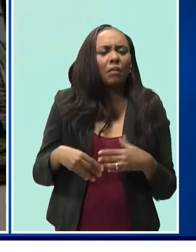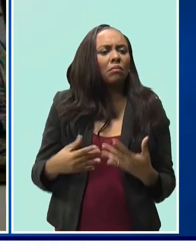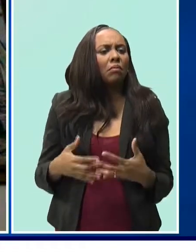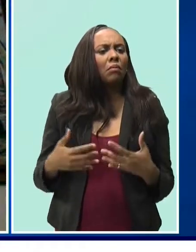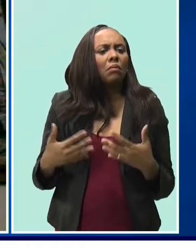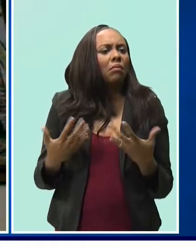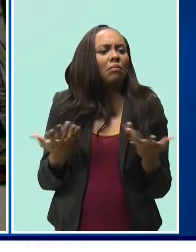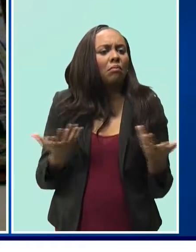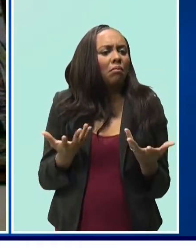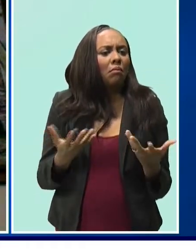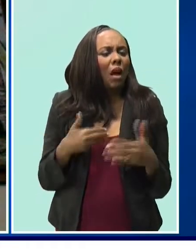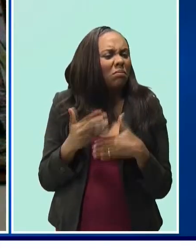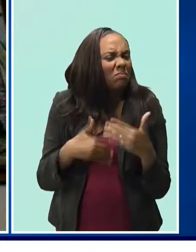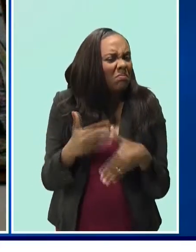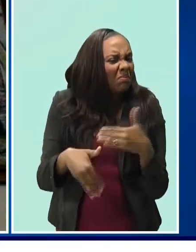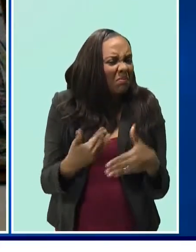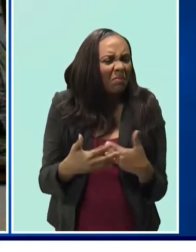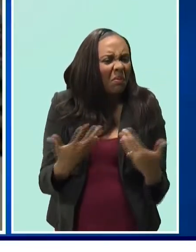of it?